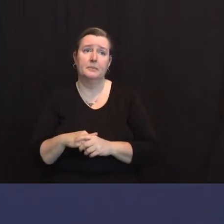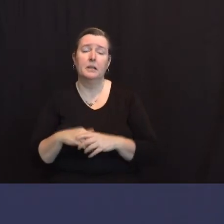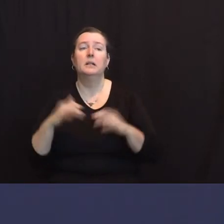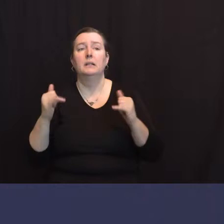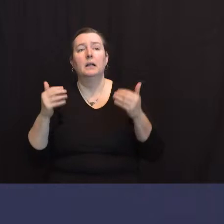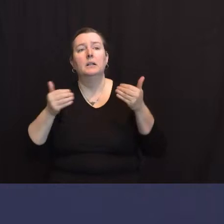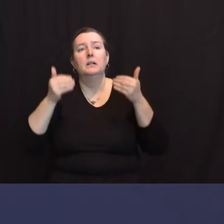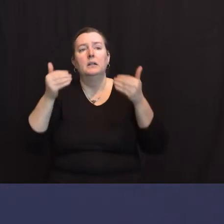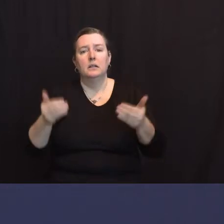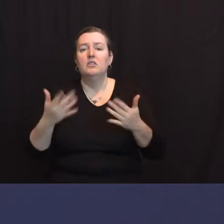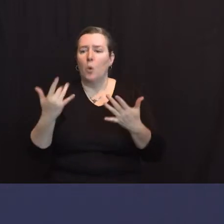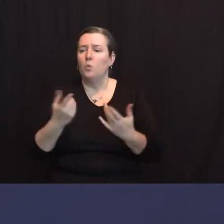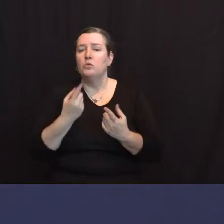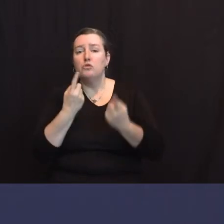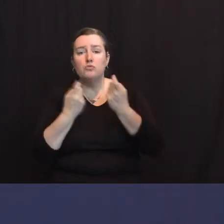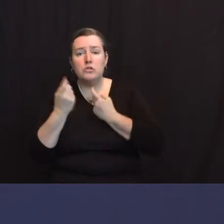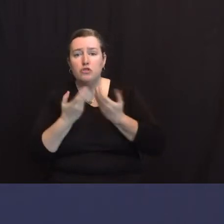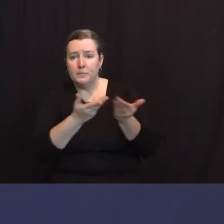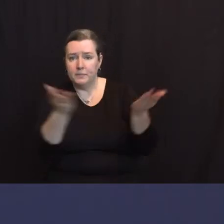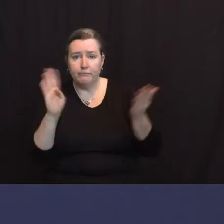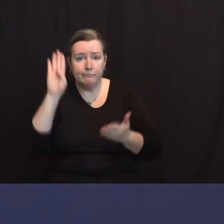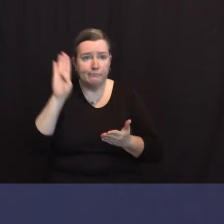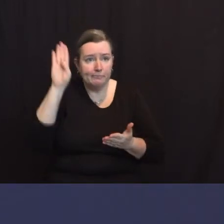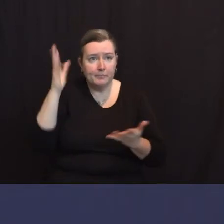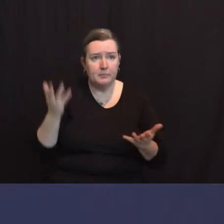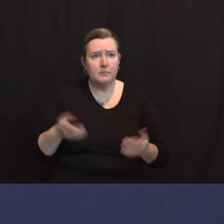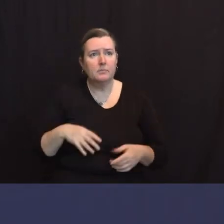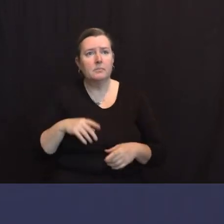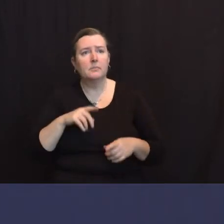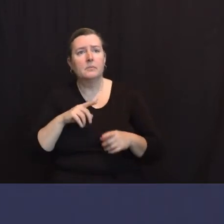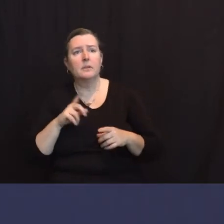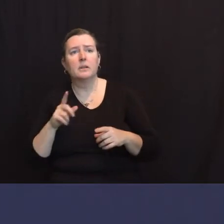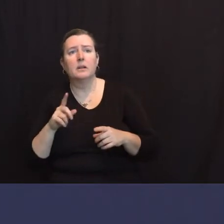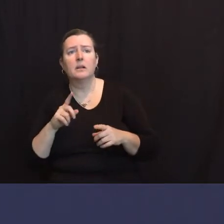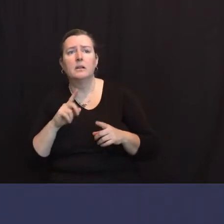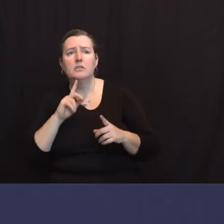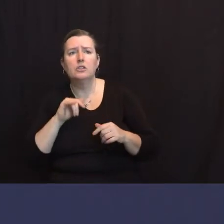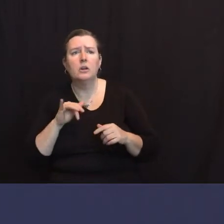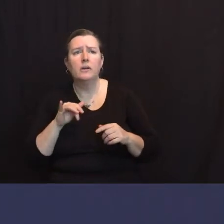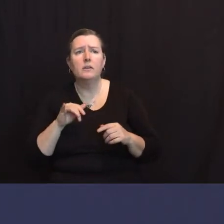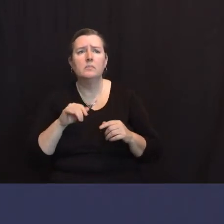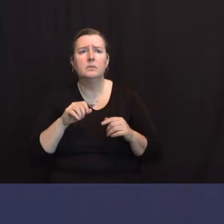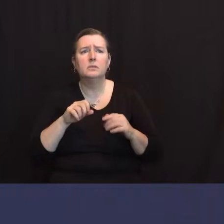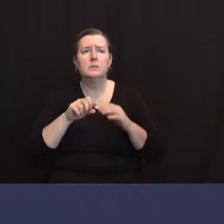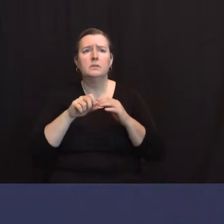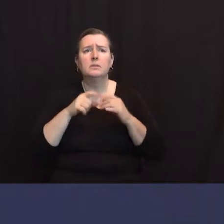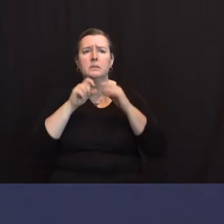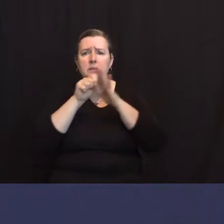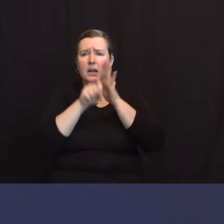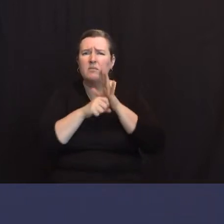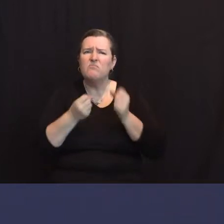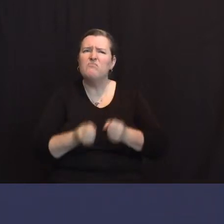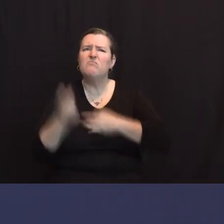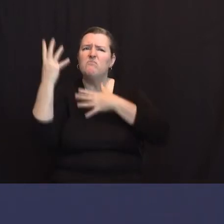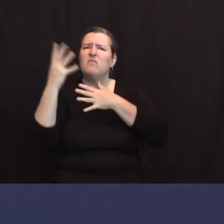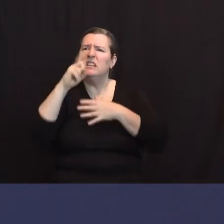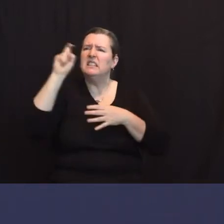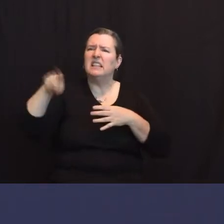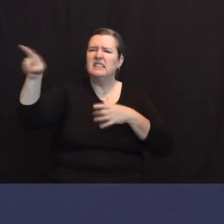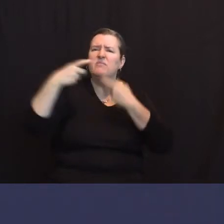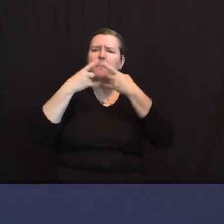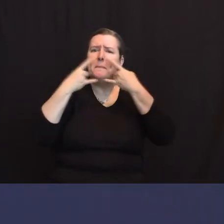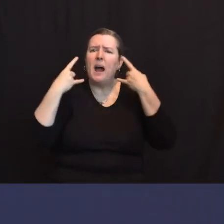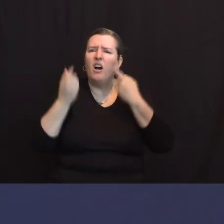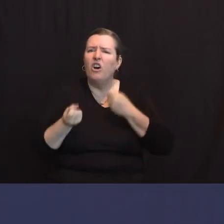all, how do you respond to states that are going as far to do away with mask mandates? Commissioner, you said Monday there would be outreach to older folks who have